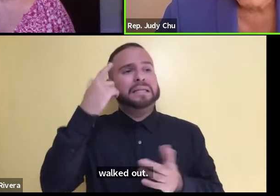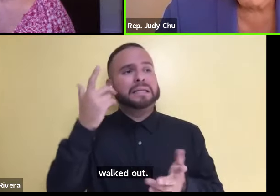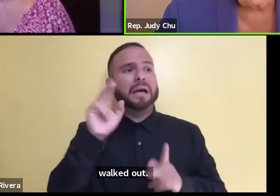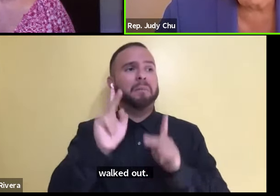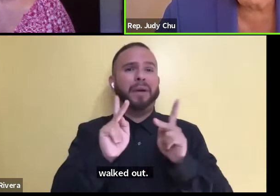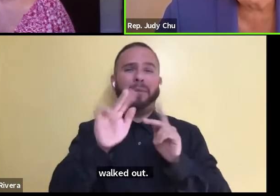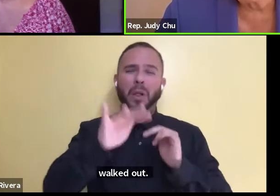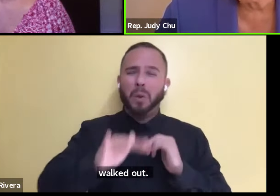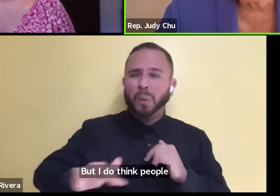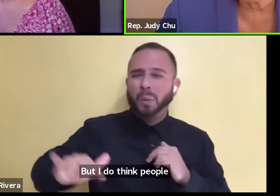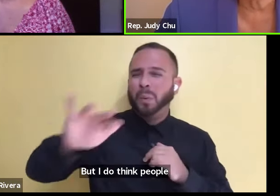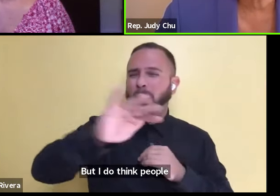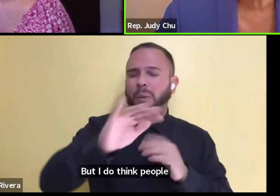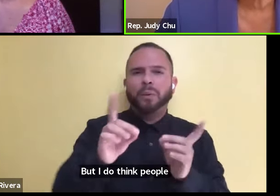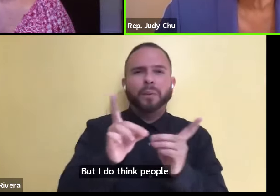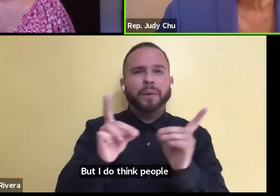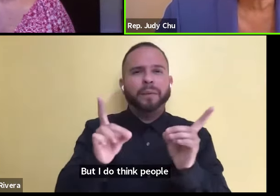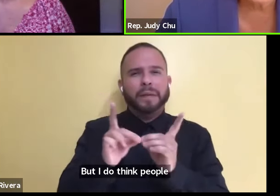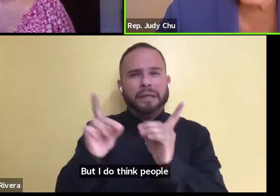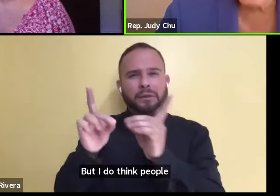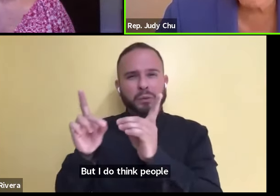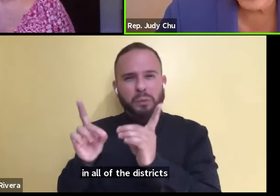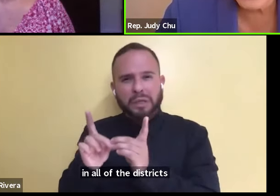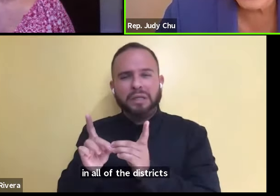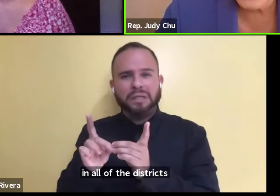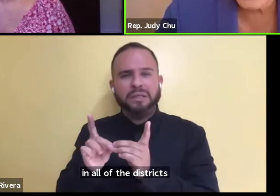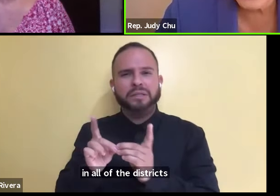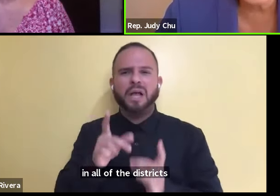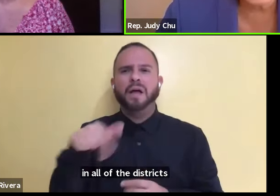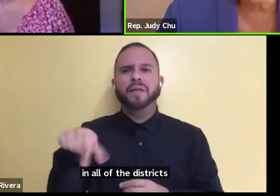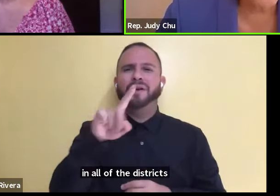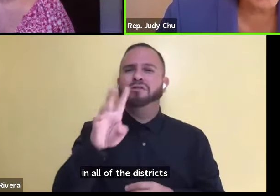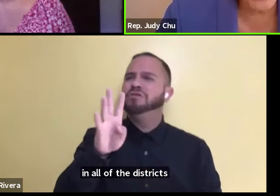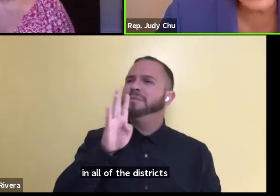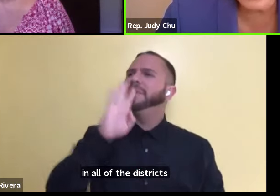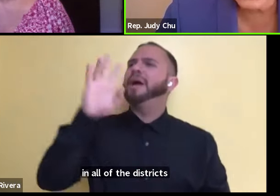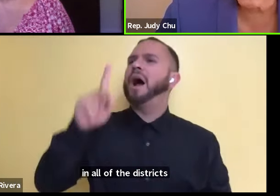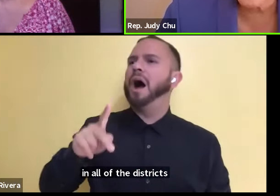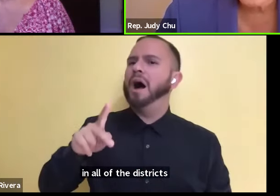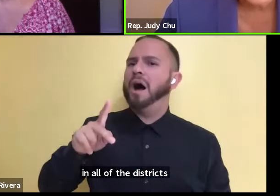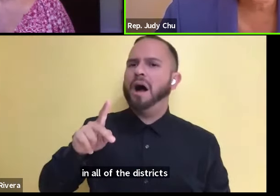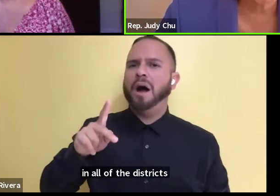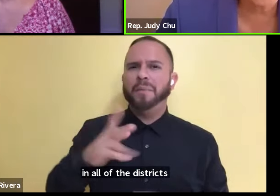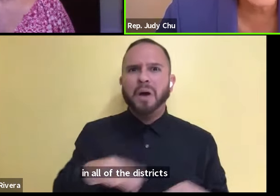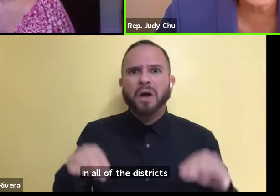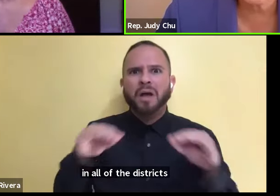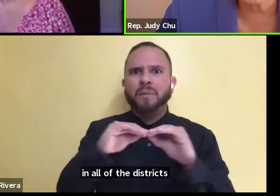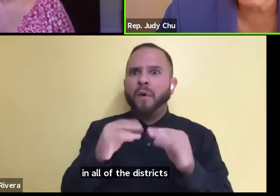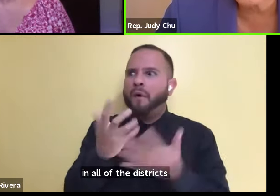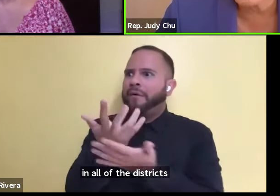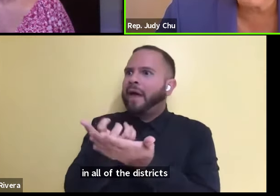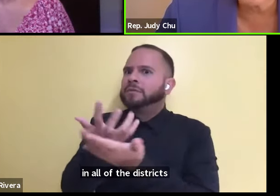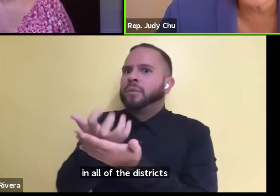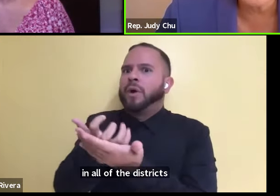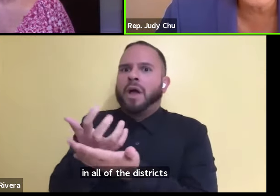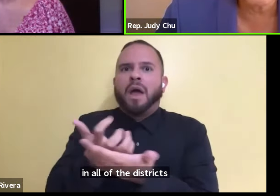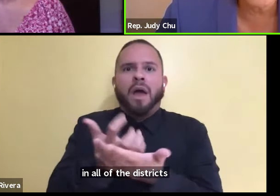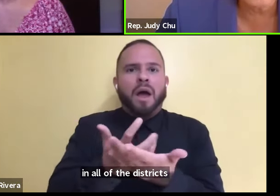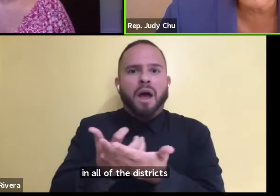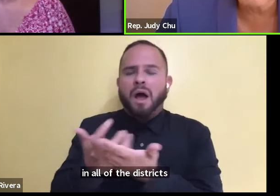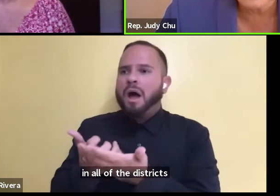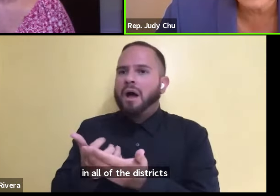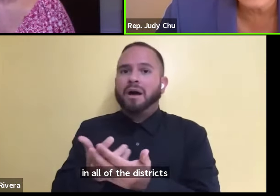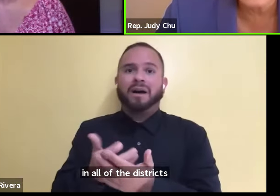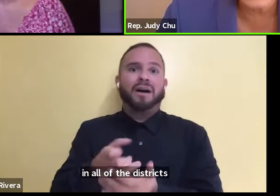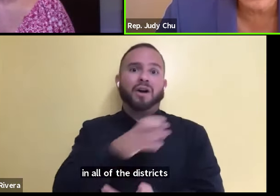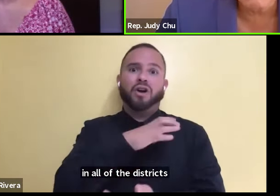districts are raising their voices. They're getting more and more desperate. Every single Congress member, whether Democrat